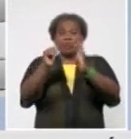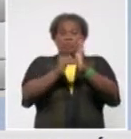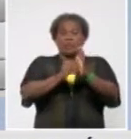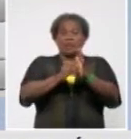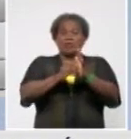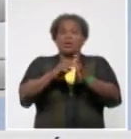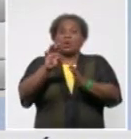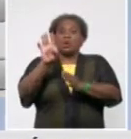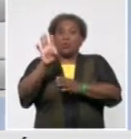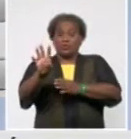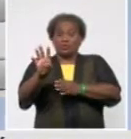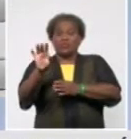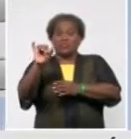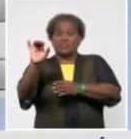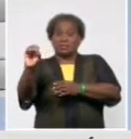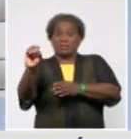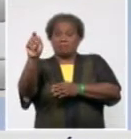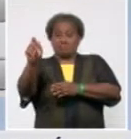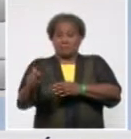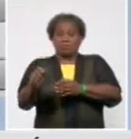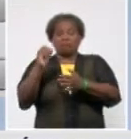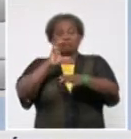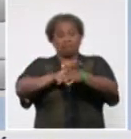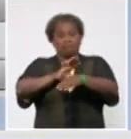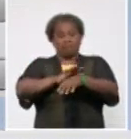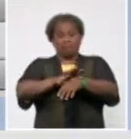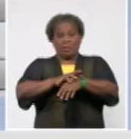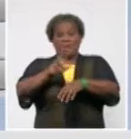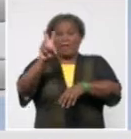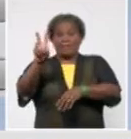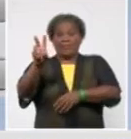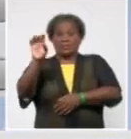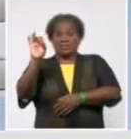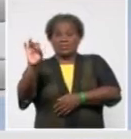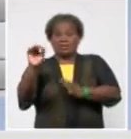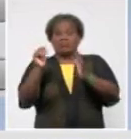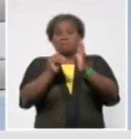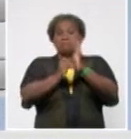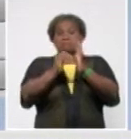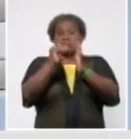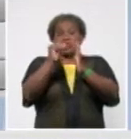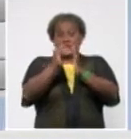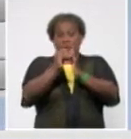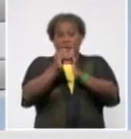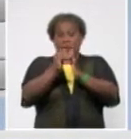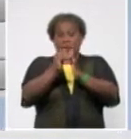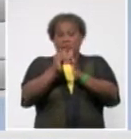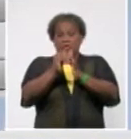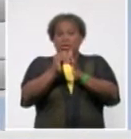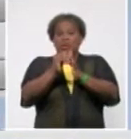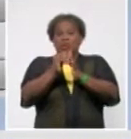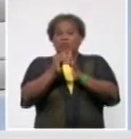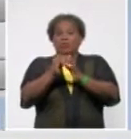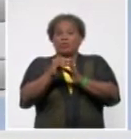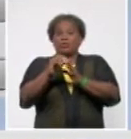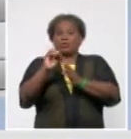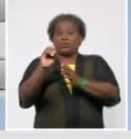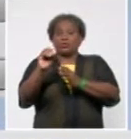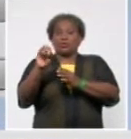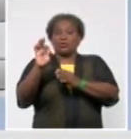242,760 people were diagnosed with the disease only yesterday, for a total amount of